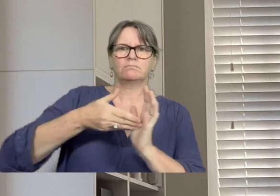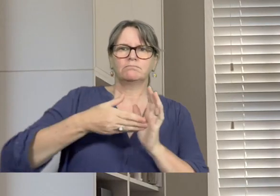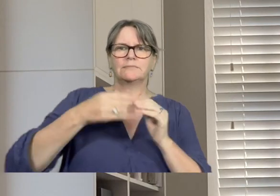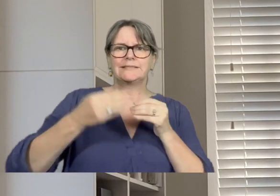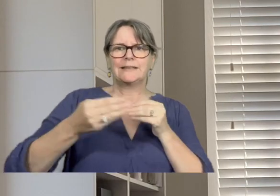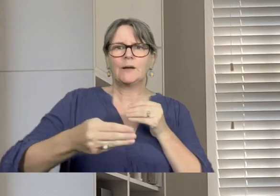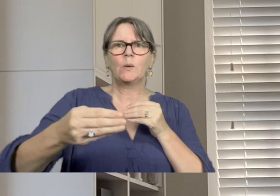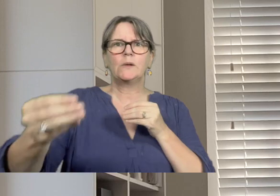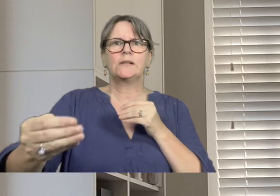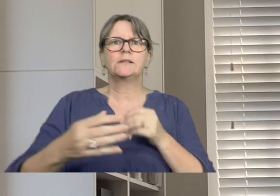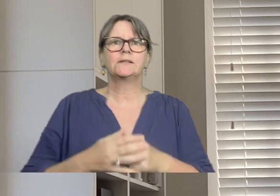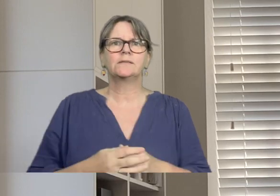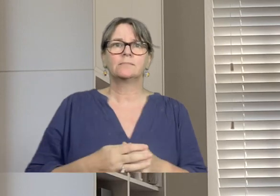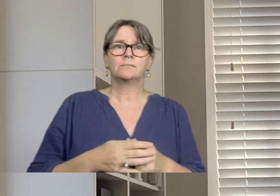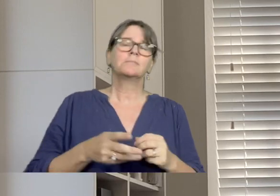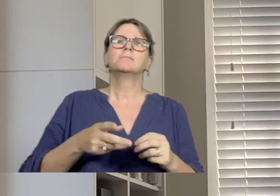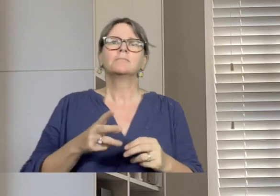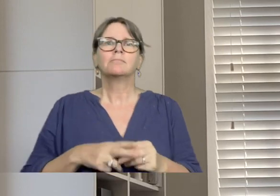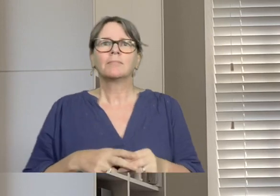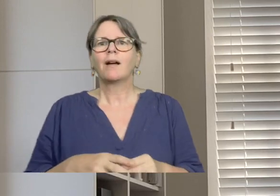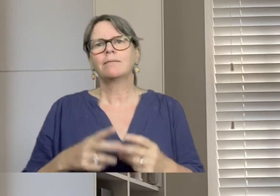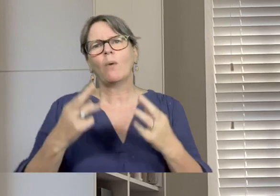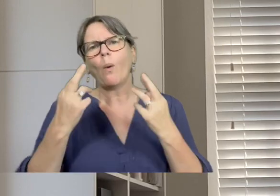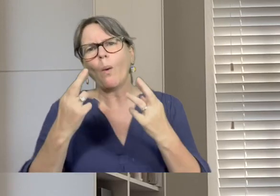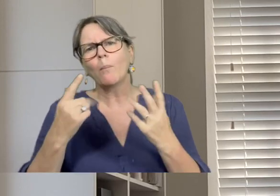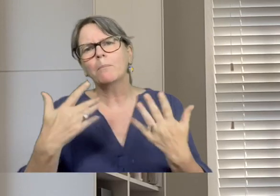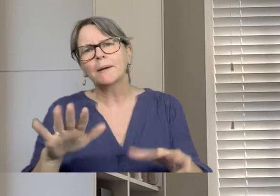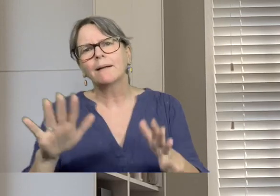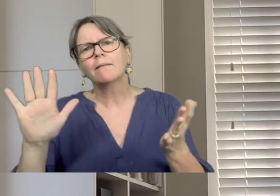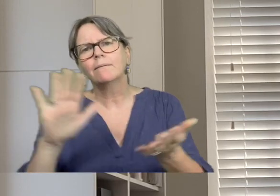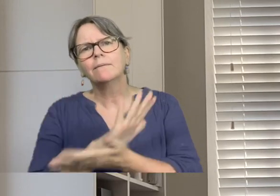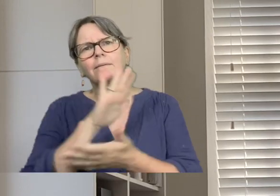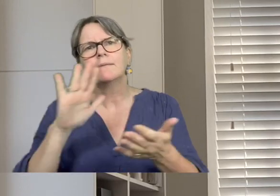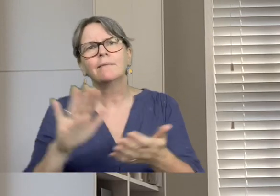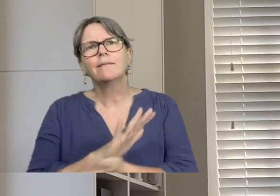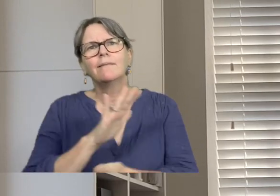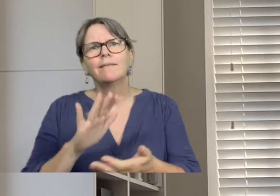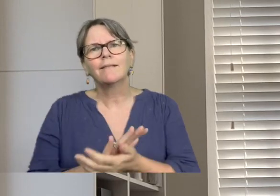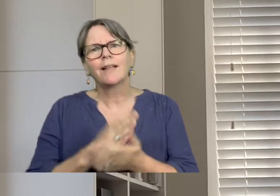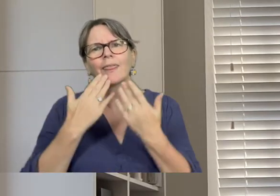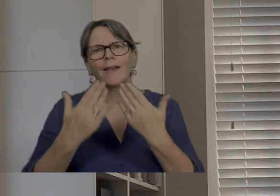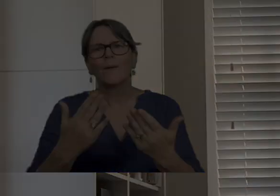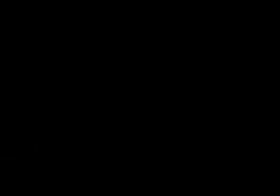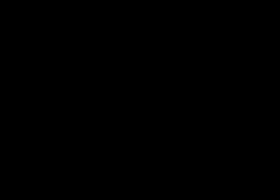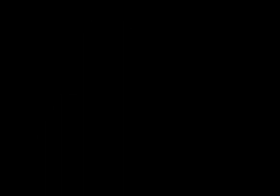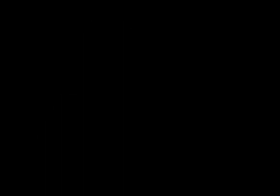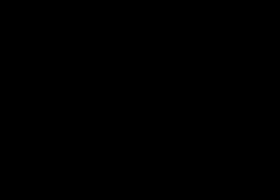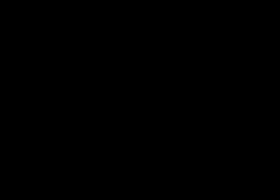steal things if you wanted to. Yeah, and I hope you had fun. Thank you.